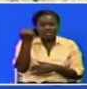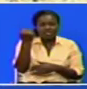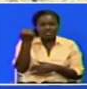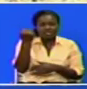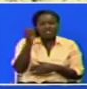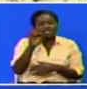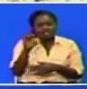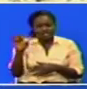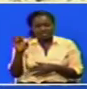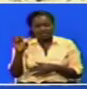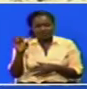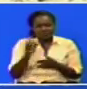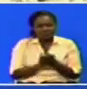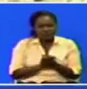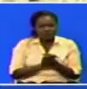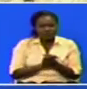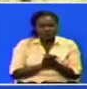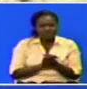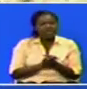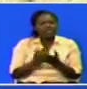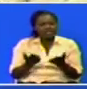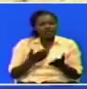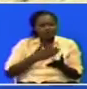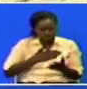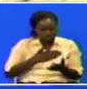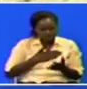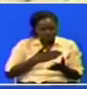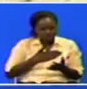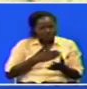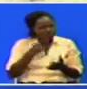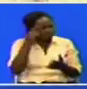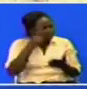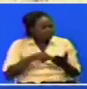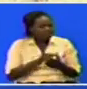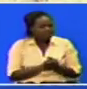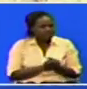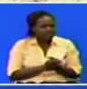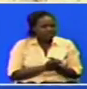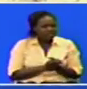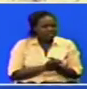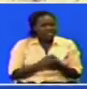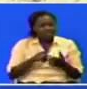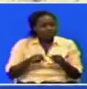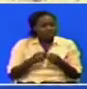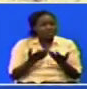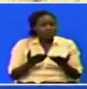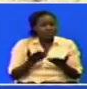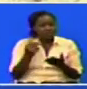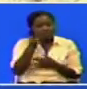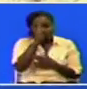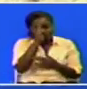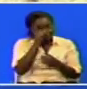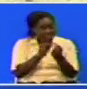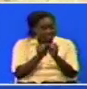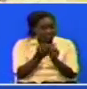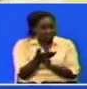Mumias East, beg your pardon. Mheshimiwa Washiali, what's your take on what happened in as far as that the police action